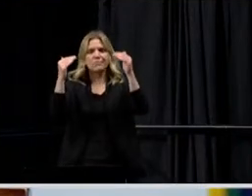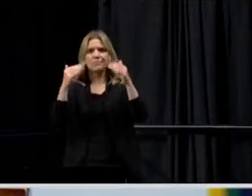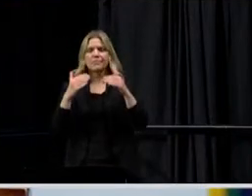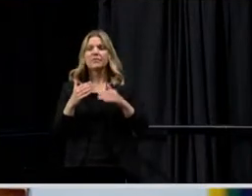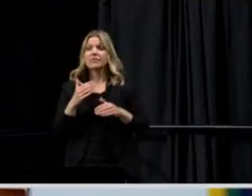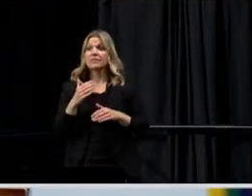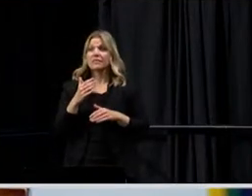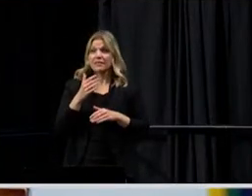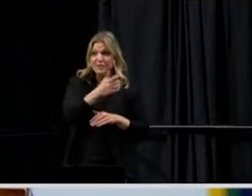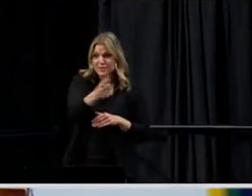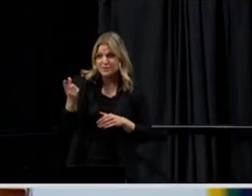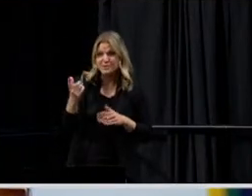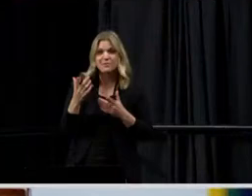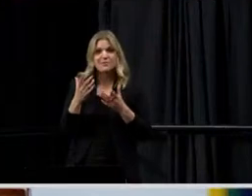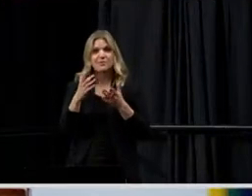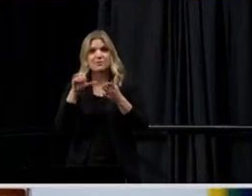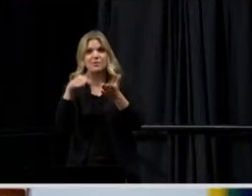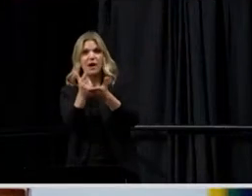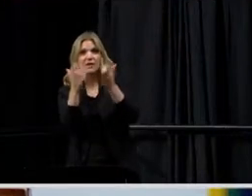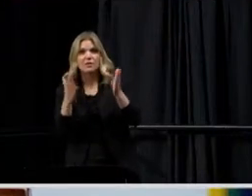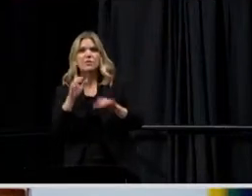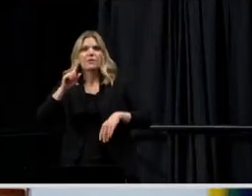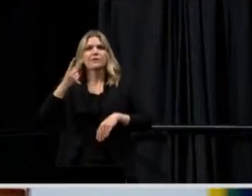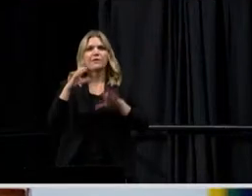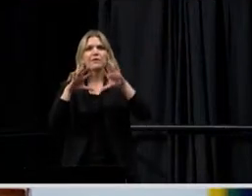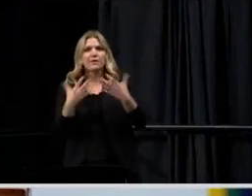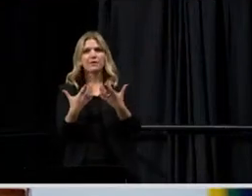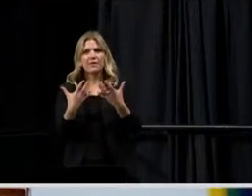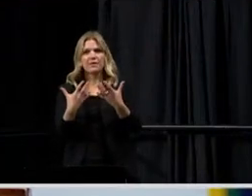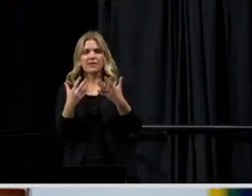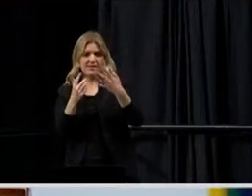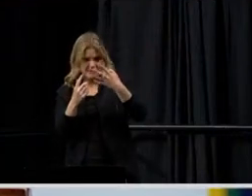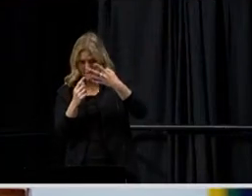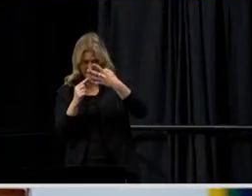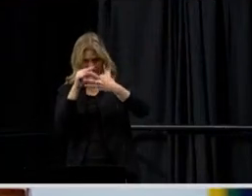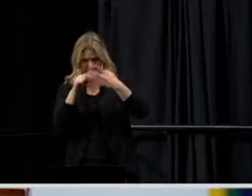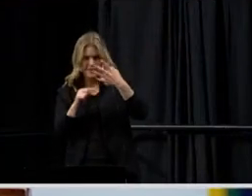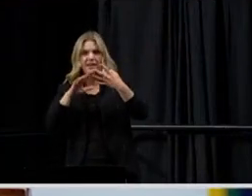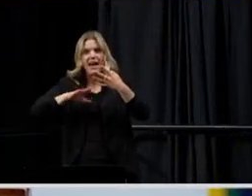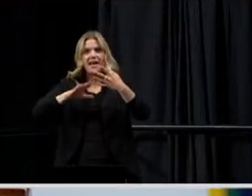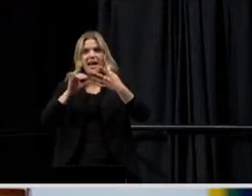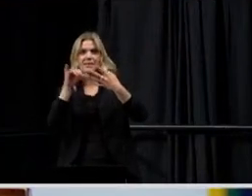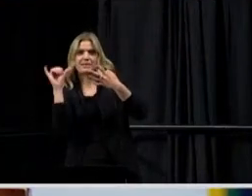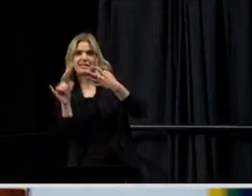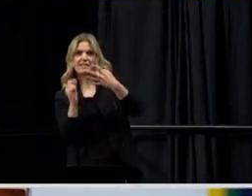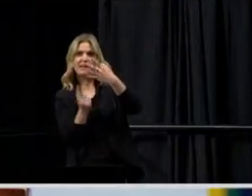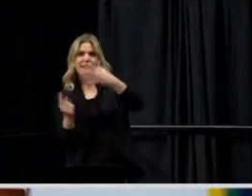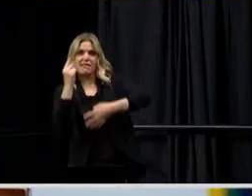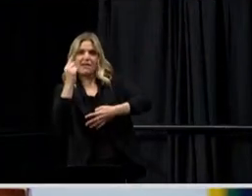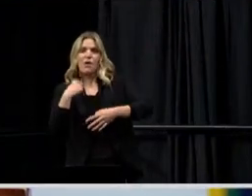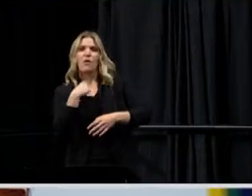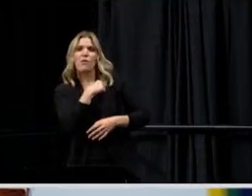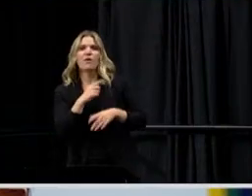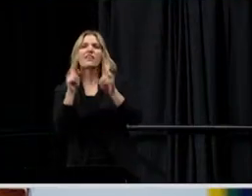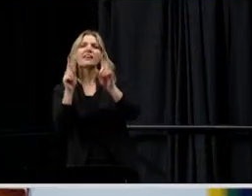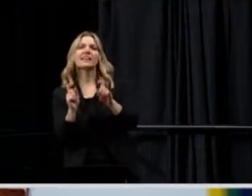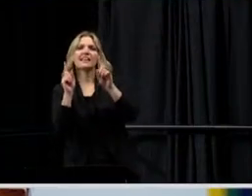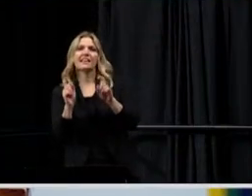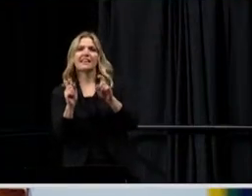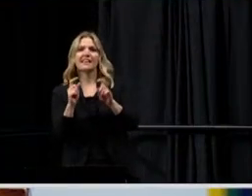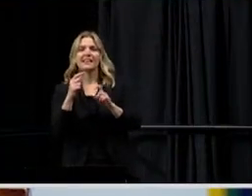My fellow graduates, we are the first class to go through all 4 years of the academy system. We are the guinea pigs, if you